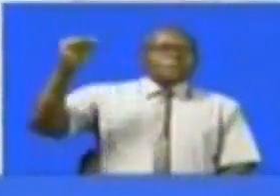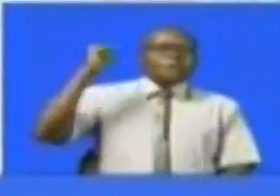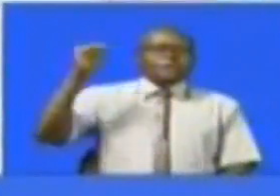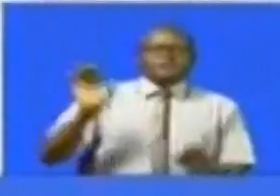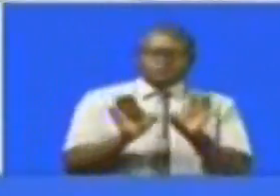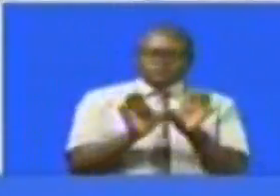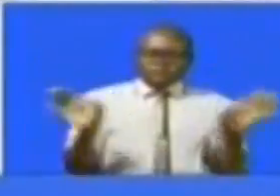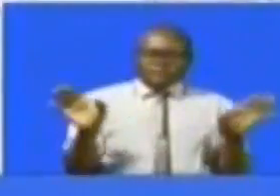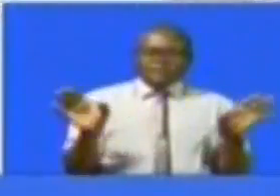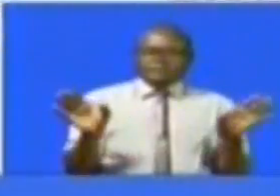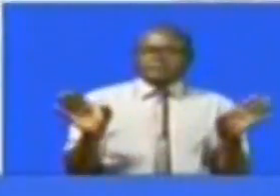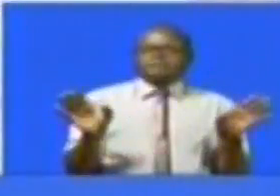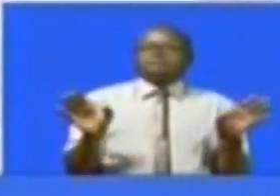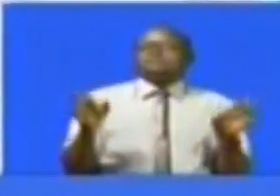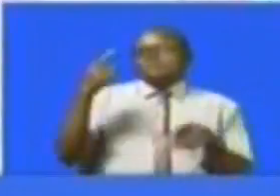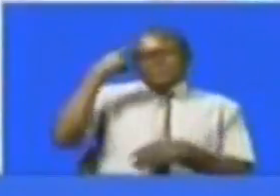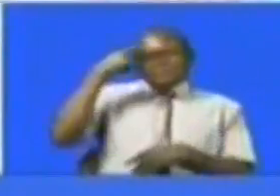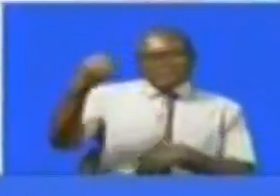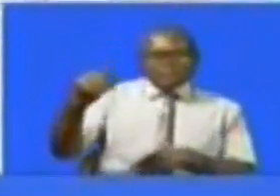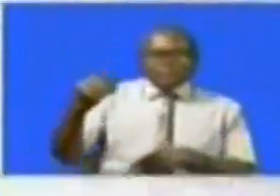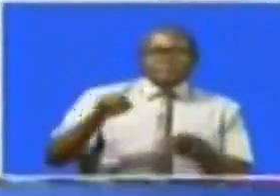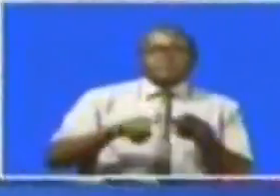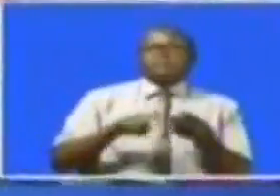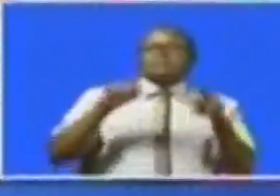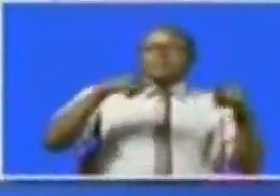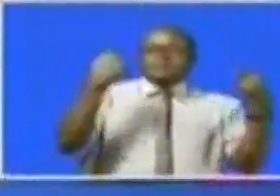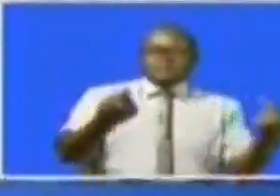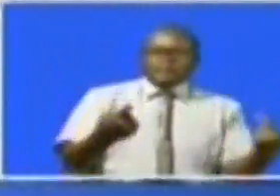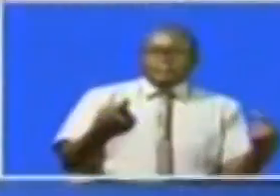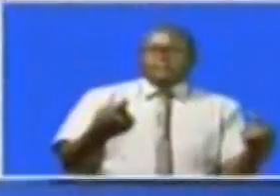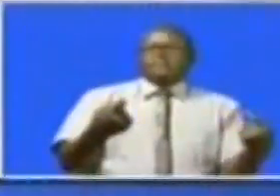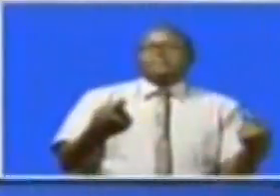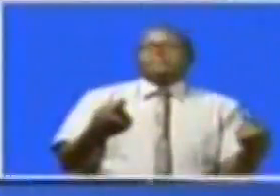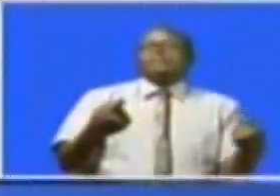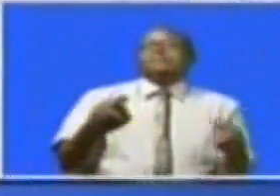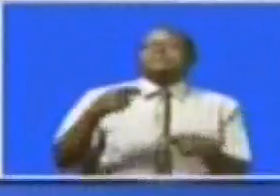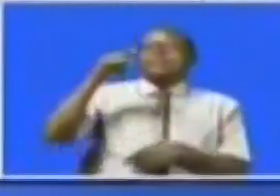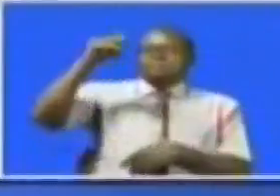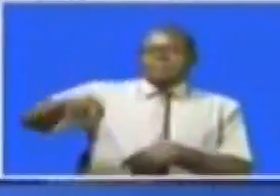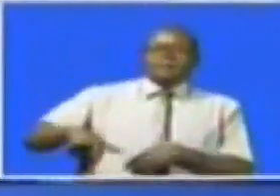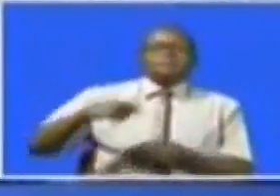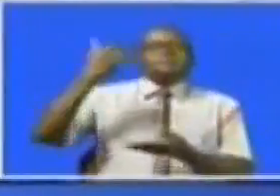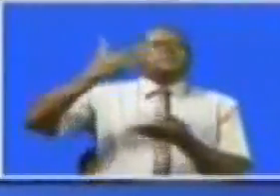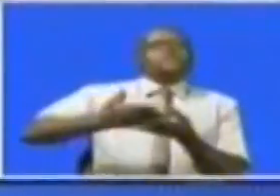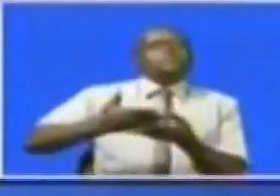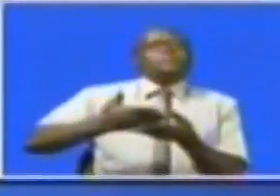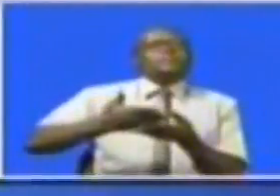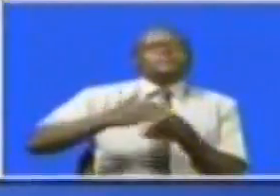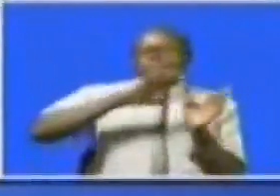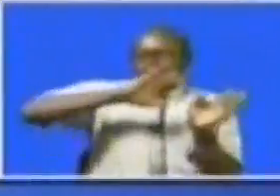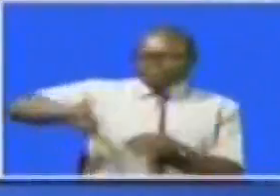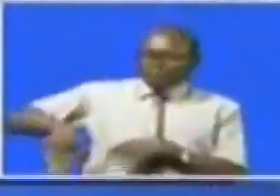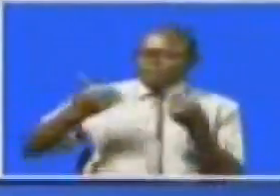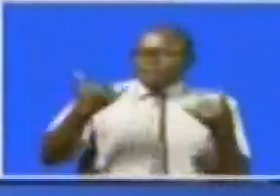mgawanyiko na fitina na ukabila iyo siasa ibaki